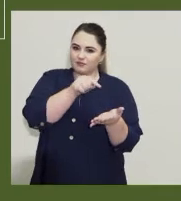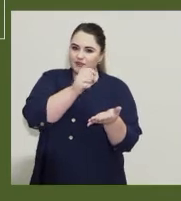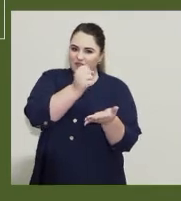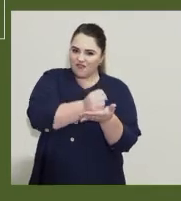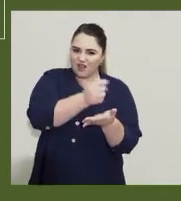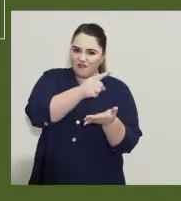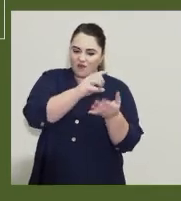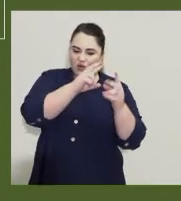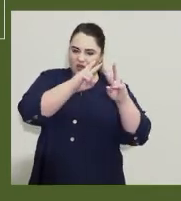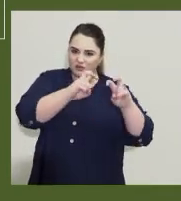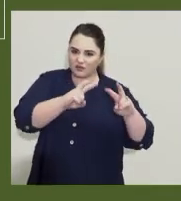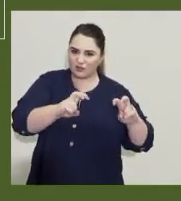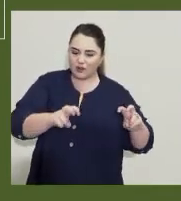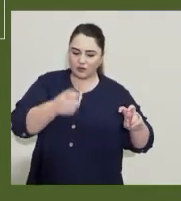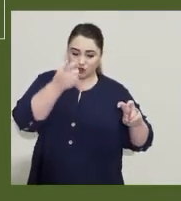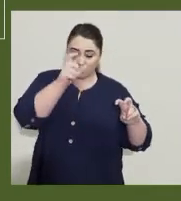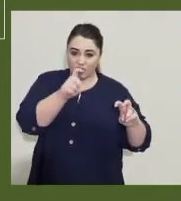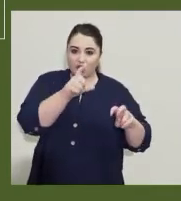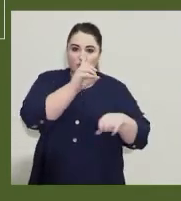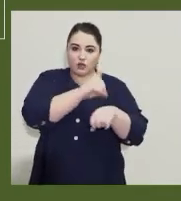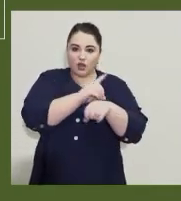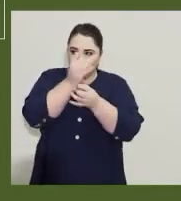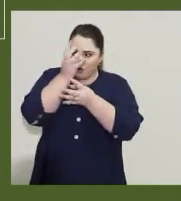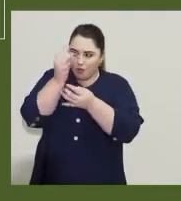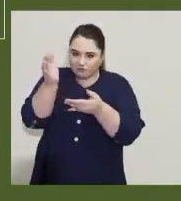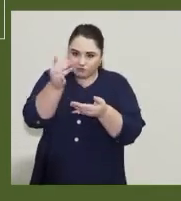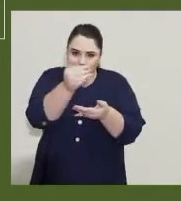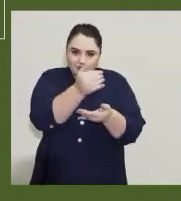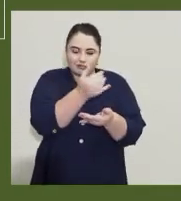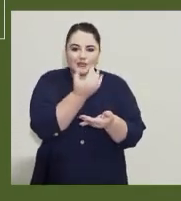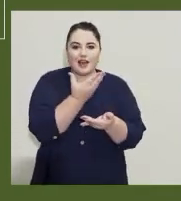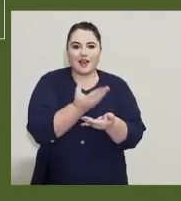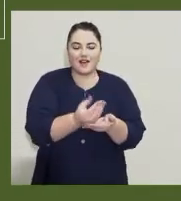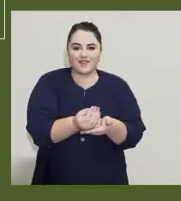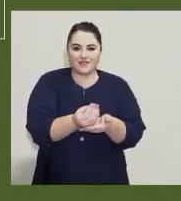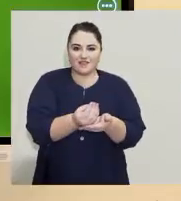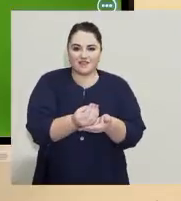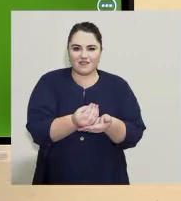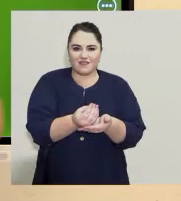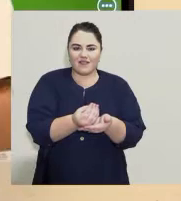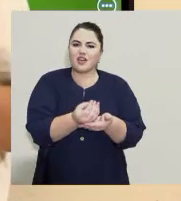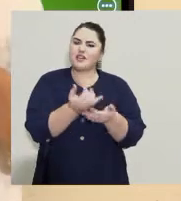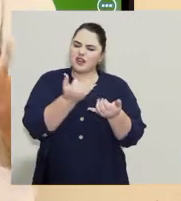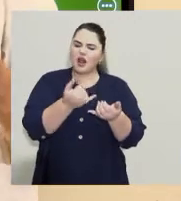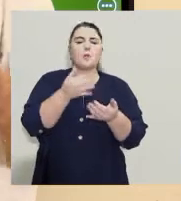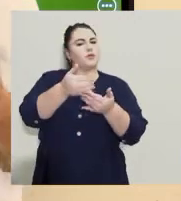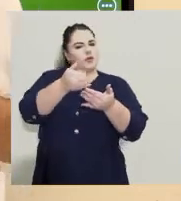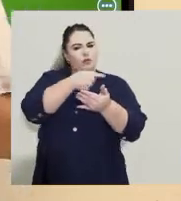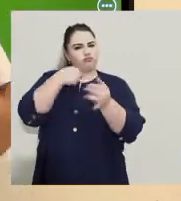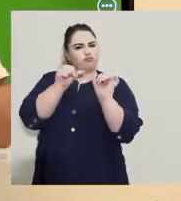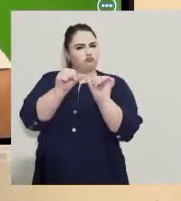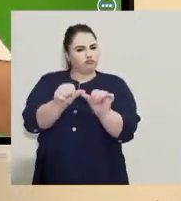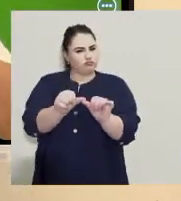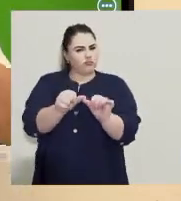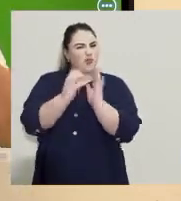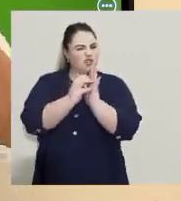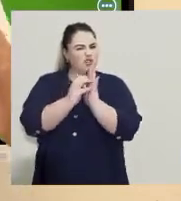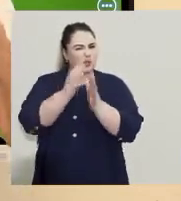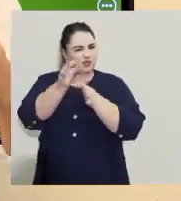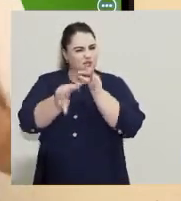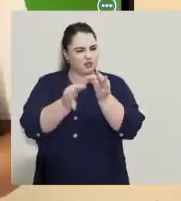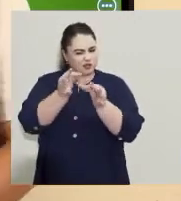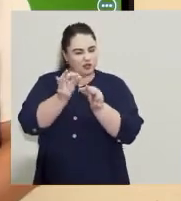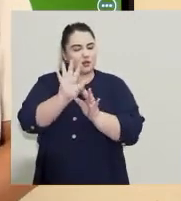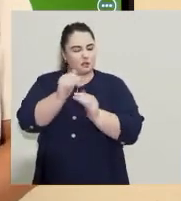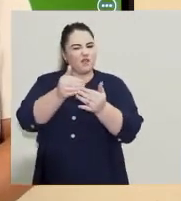at validity of the experiment in having a set of data. Can you explain at this point in time, before we go